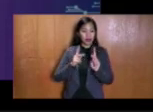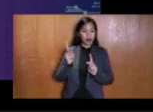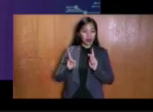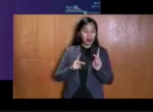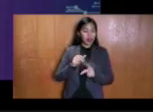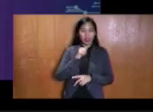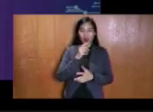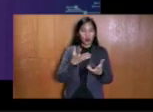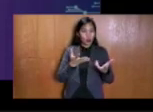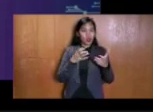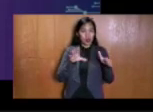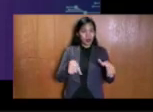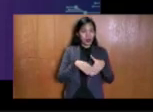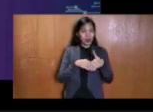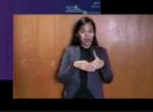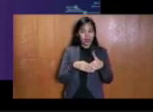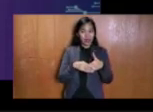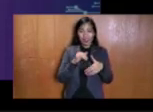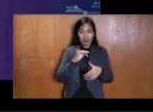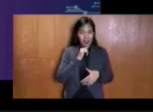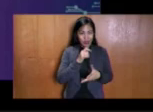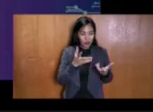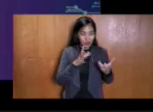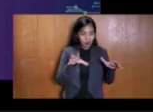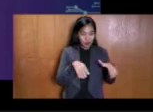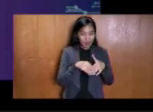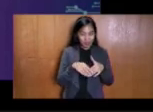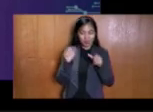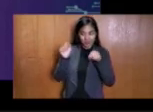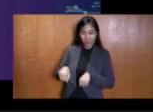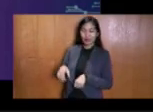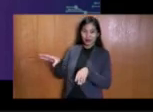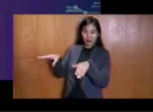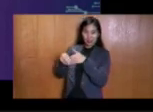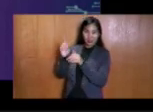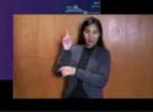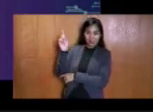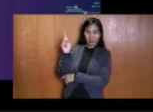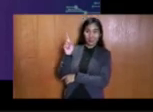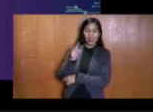alternative. So we have just dropped